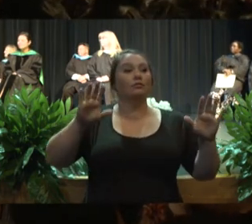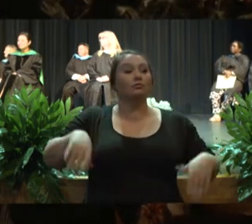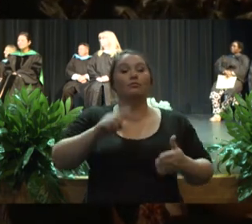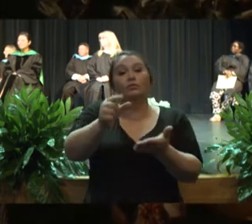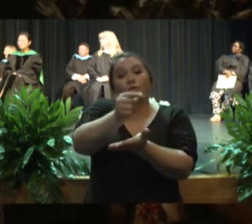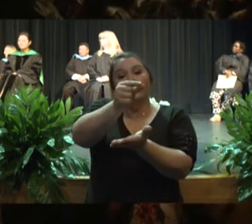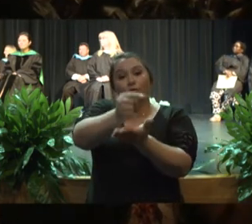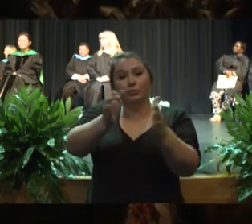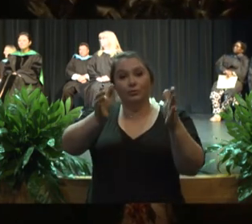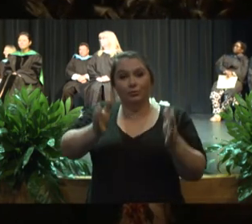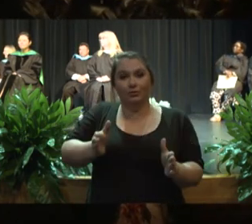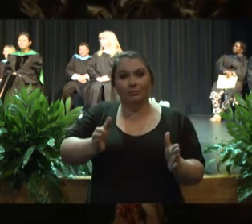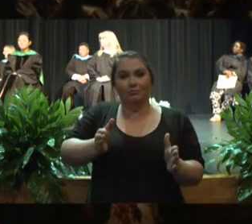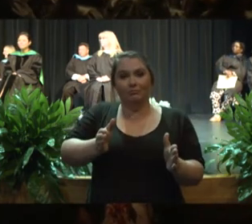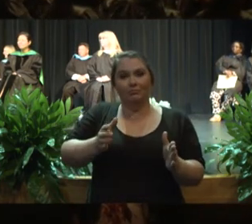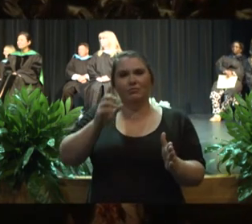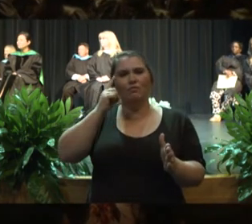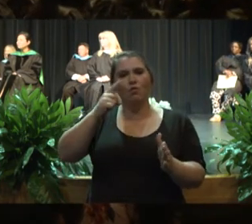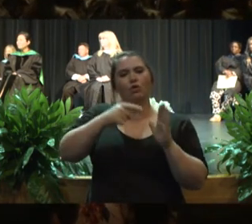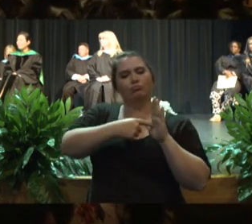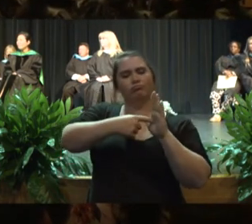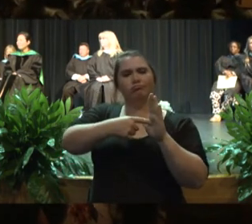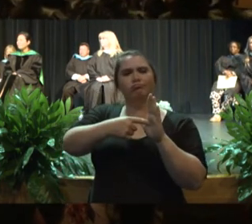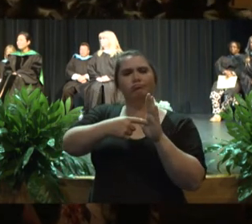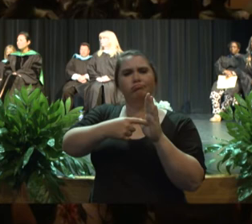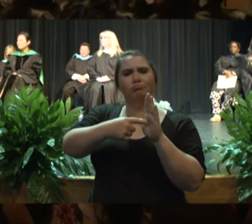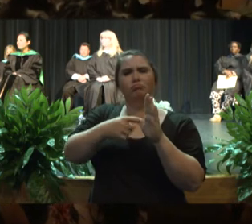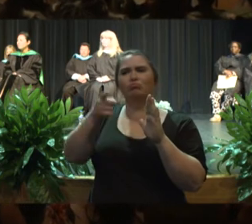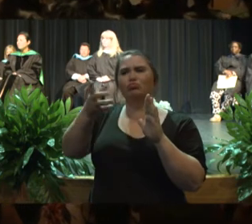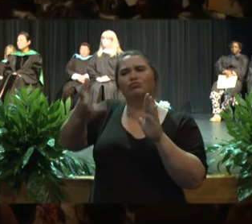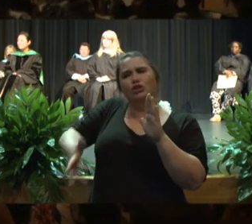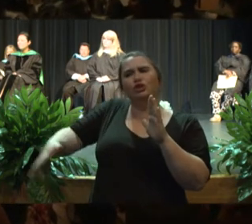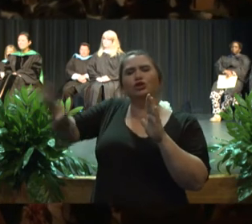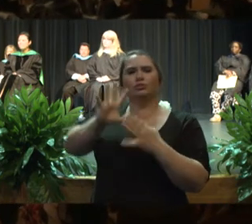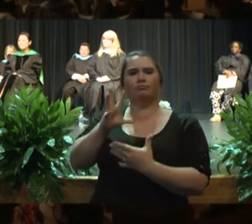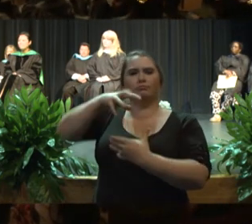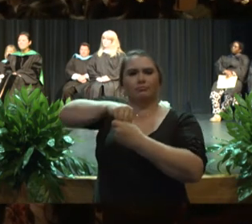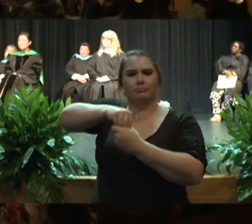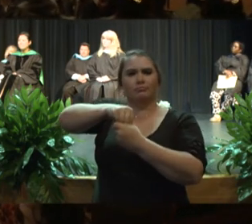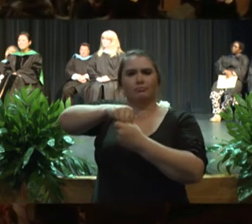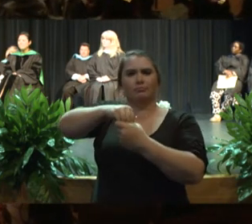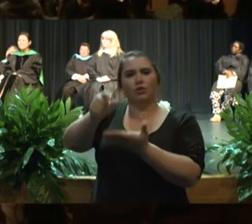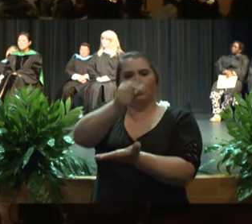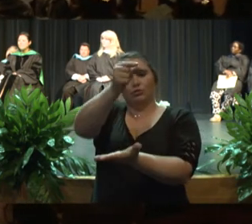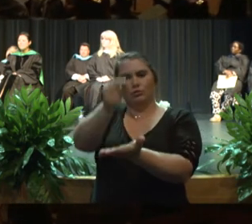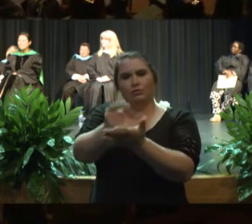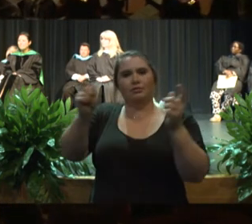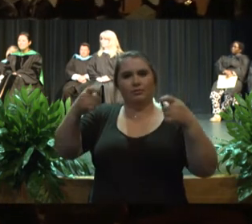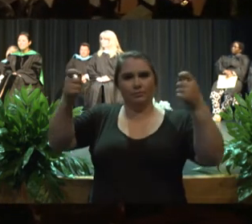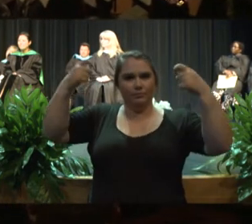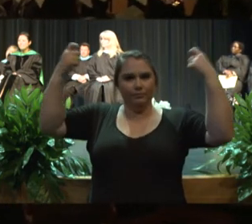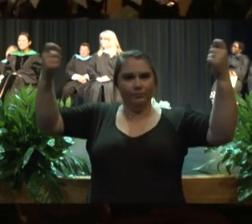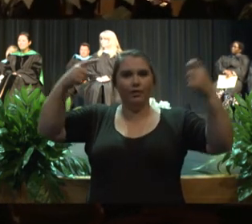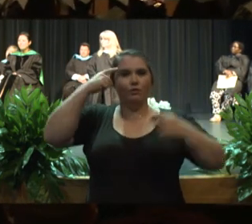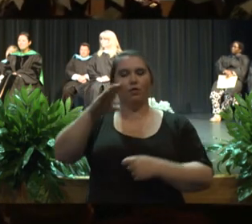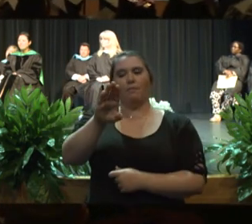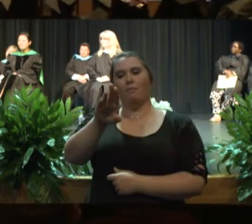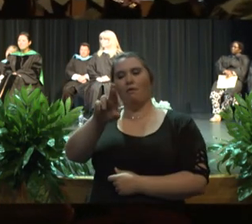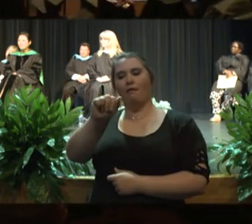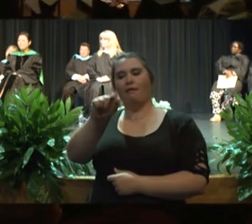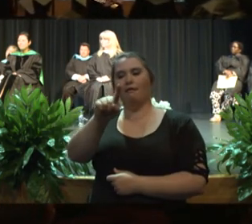Graduates, to signify that you have participated in the commencement exercises of Brazos High